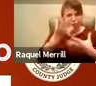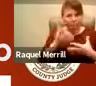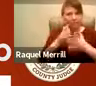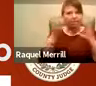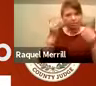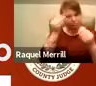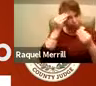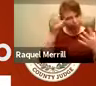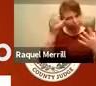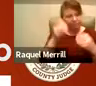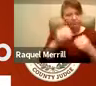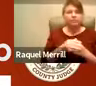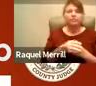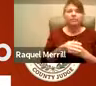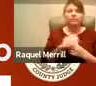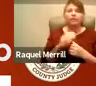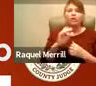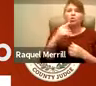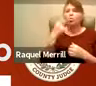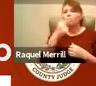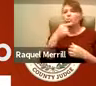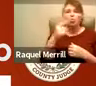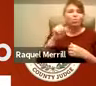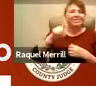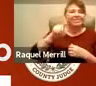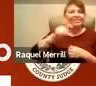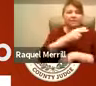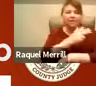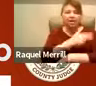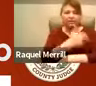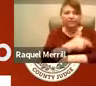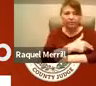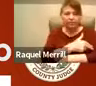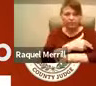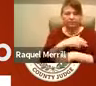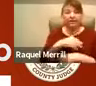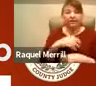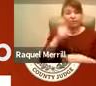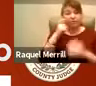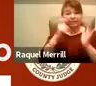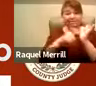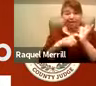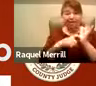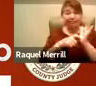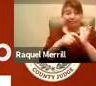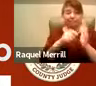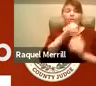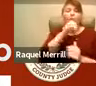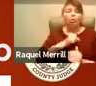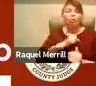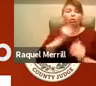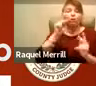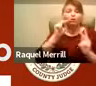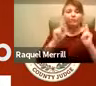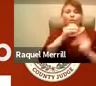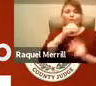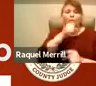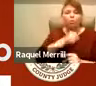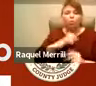as to who needs hospitalization. As you can tell, it's the older people that